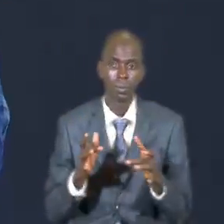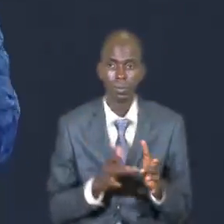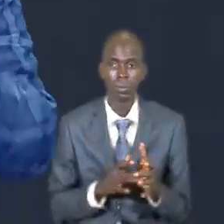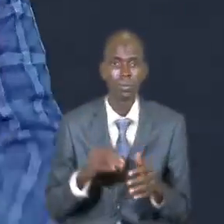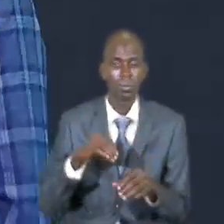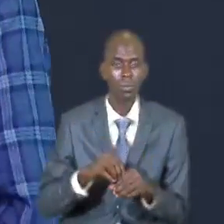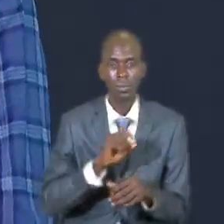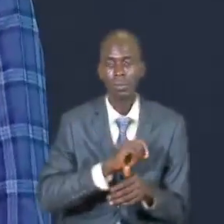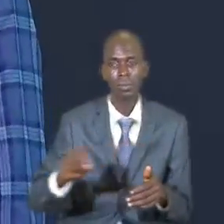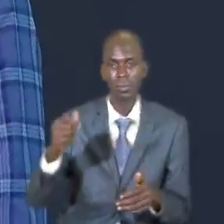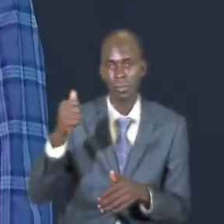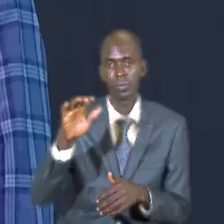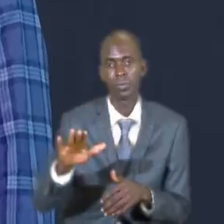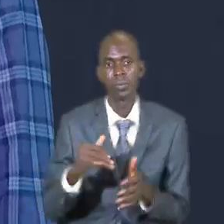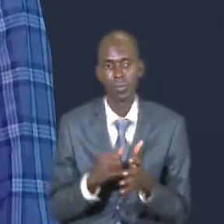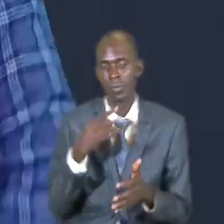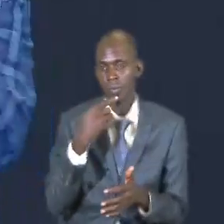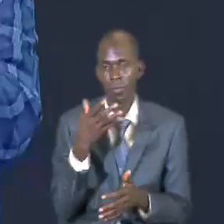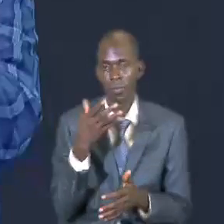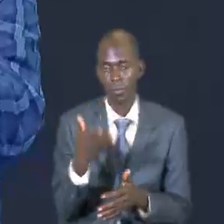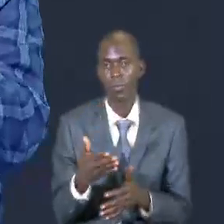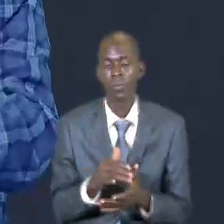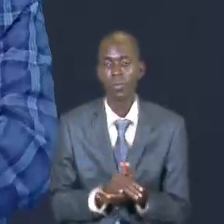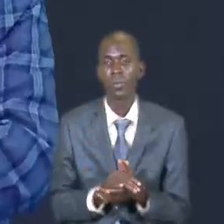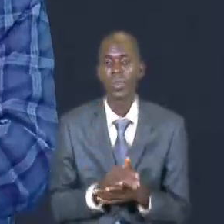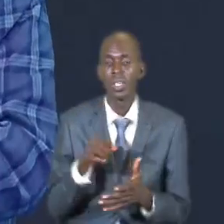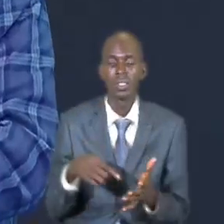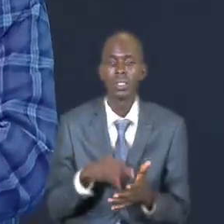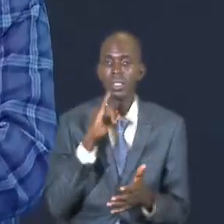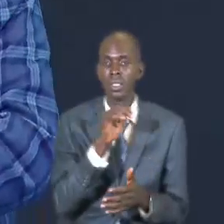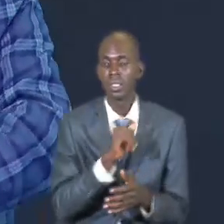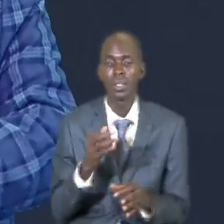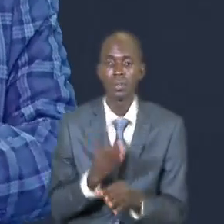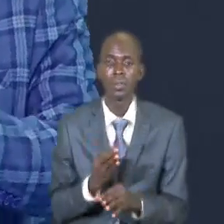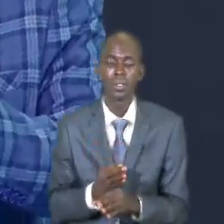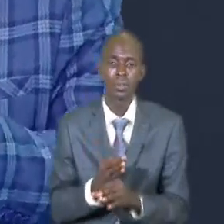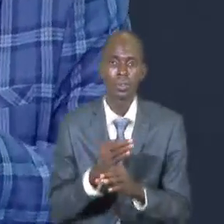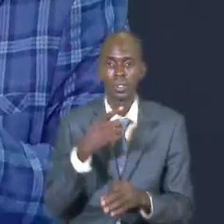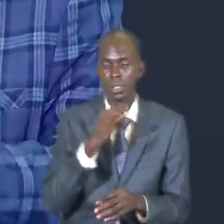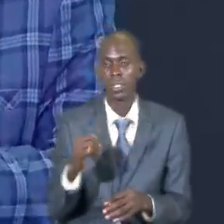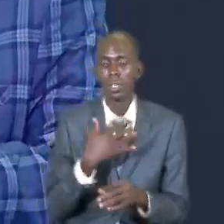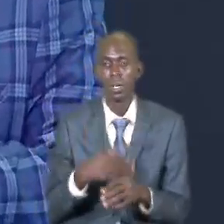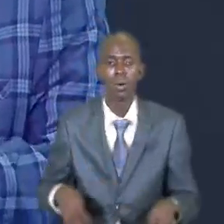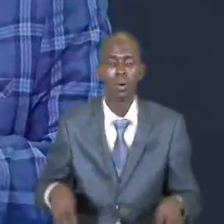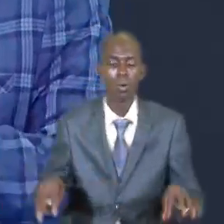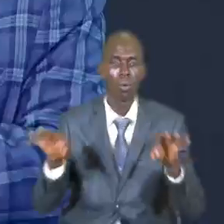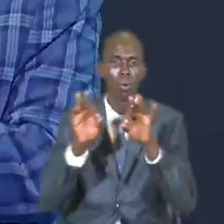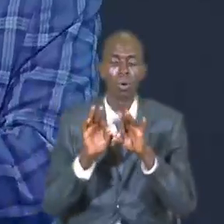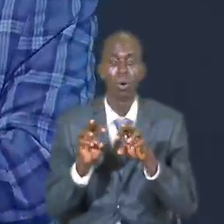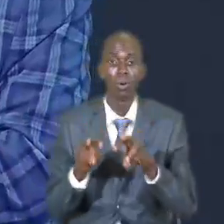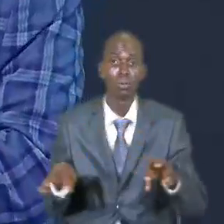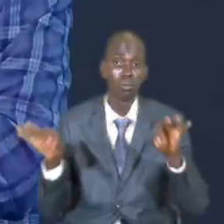says, this is a faithful saying and worthy of all acceptation, that Christ came